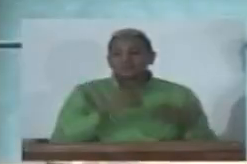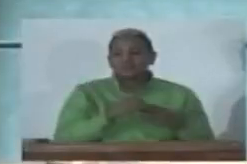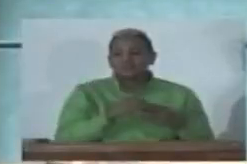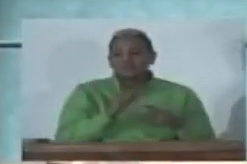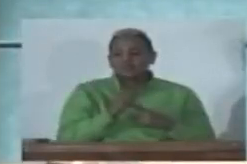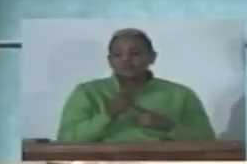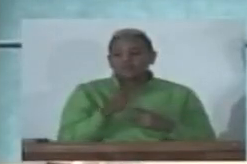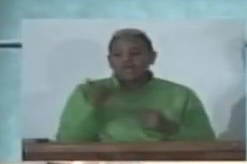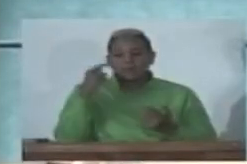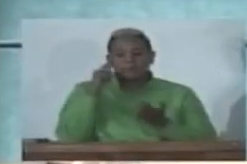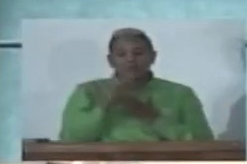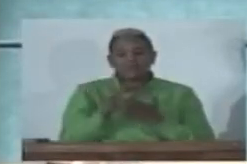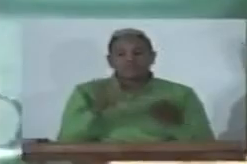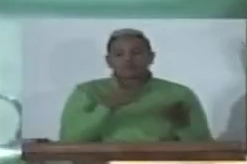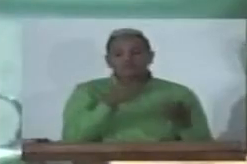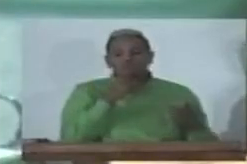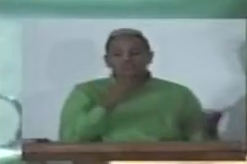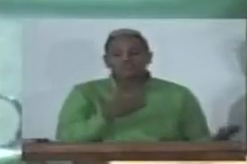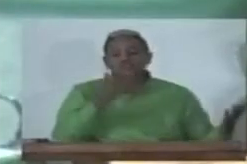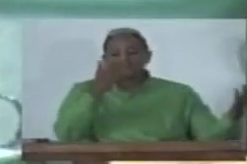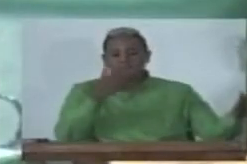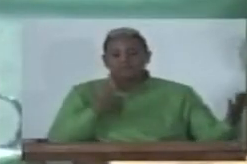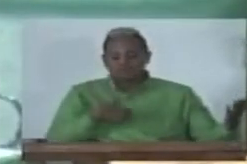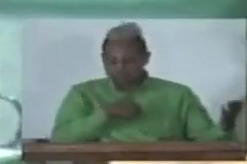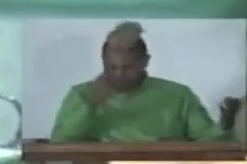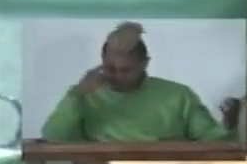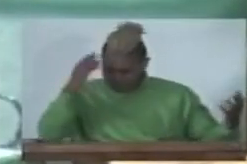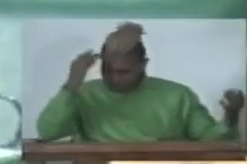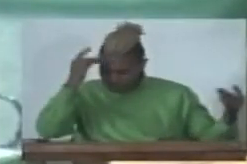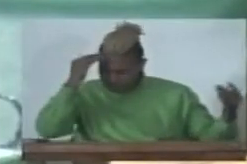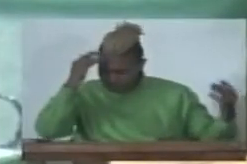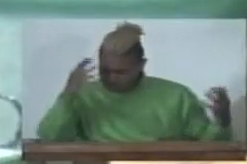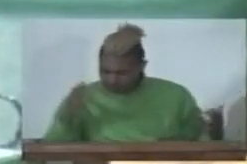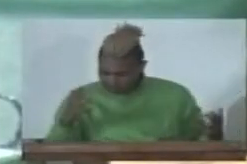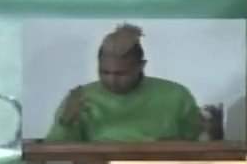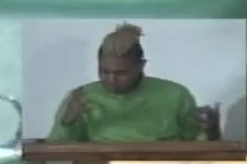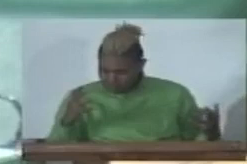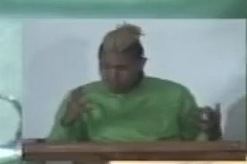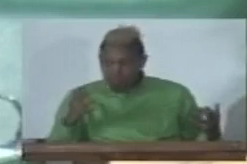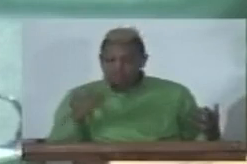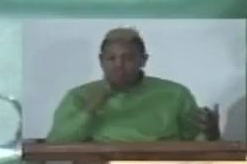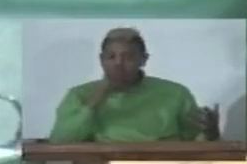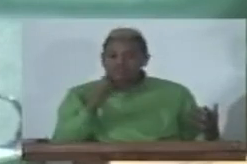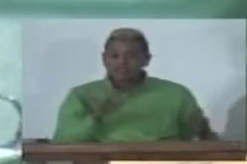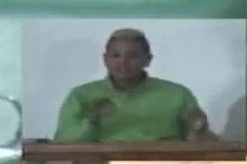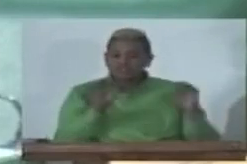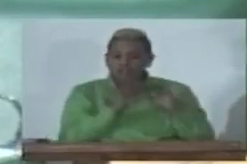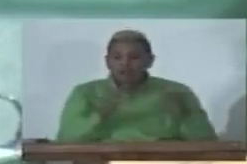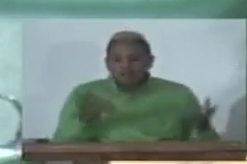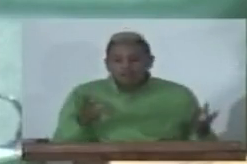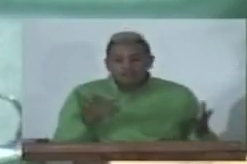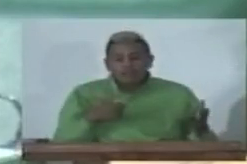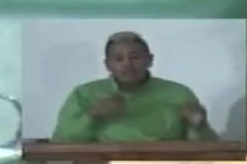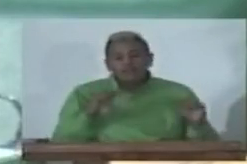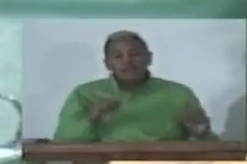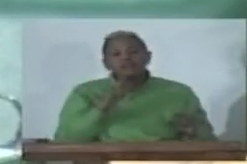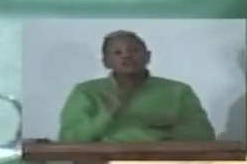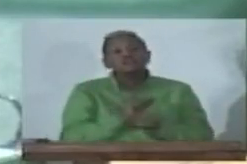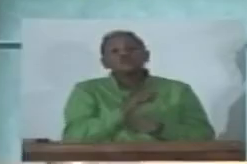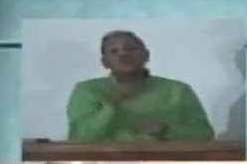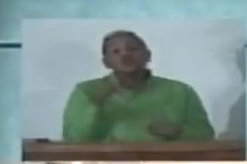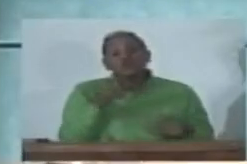she was submitting to us for consideration is critical. And I can assure